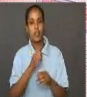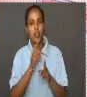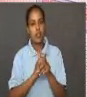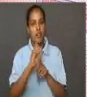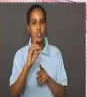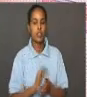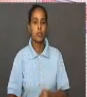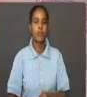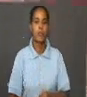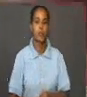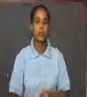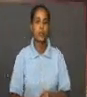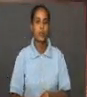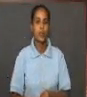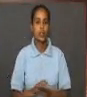direction.